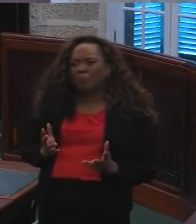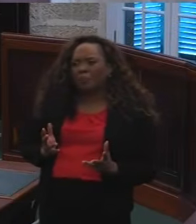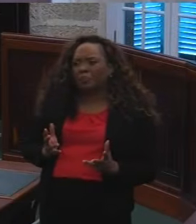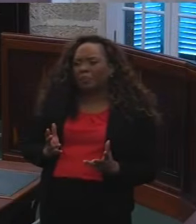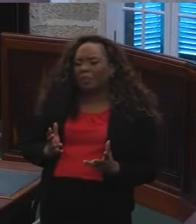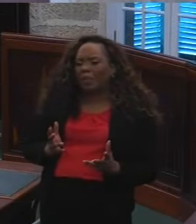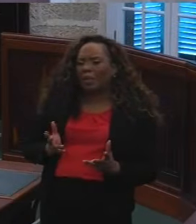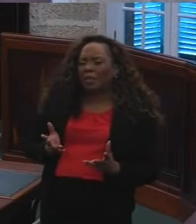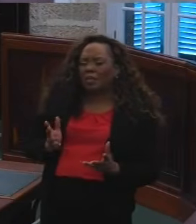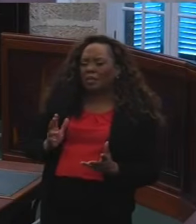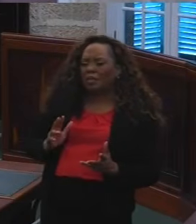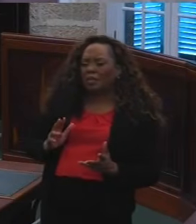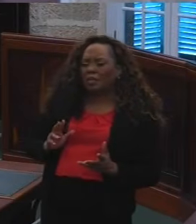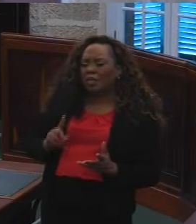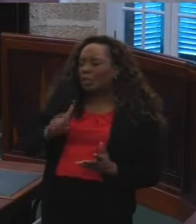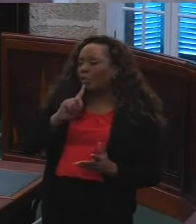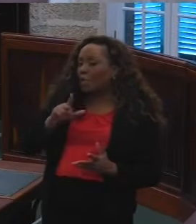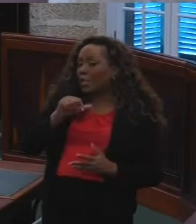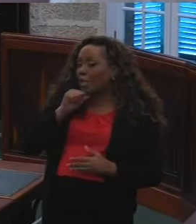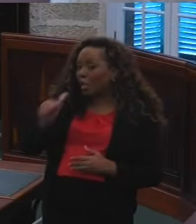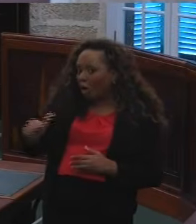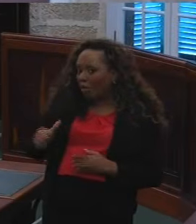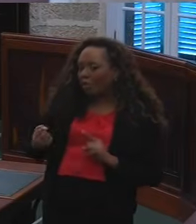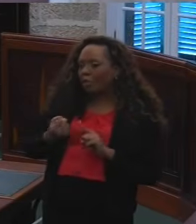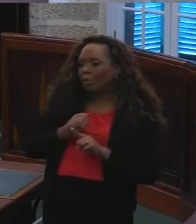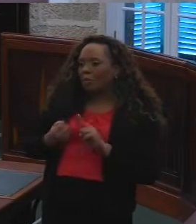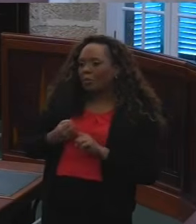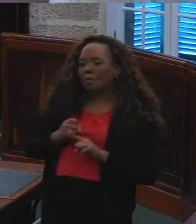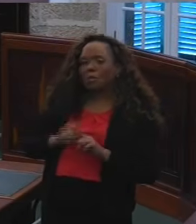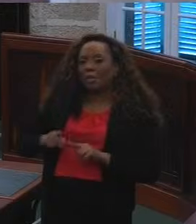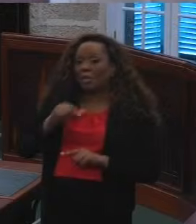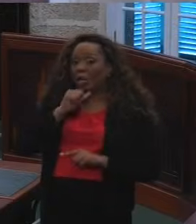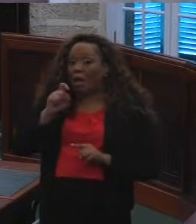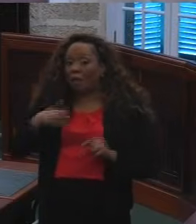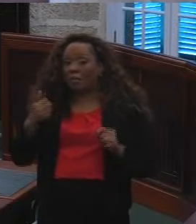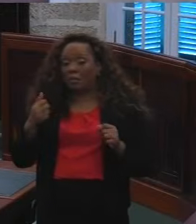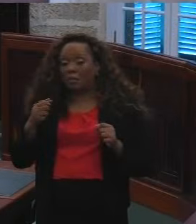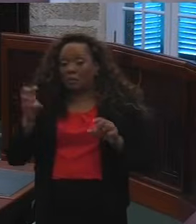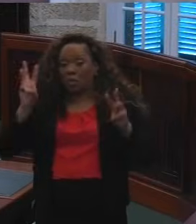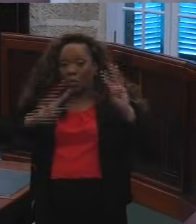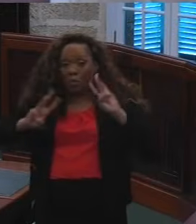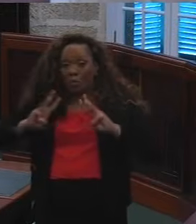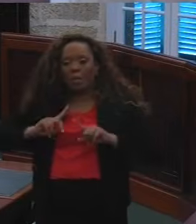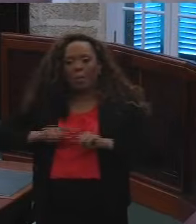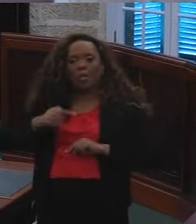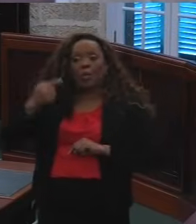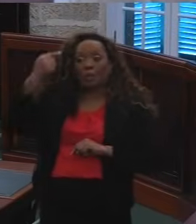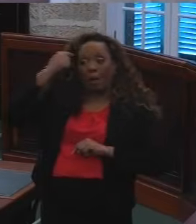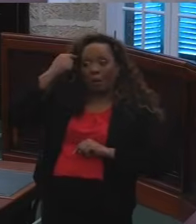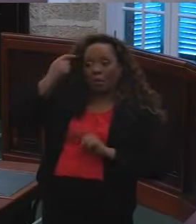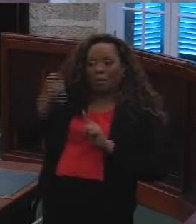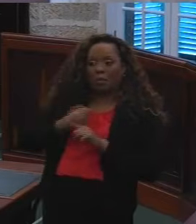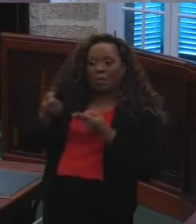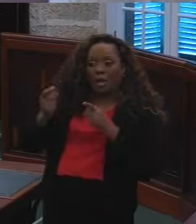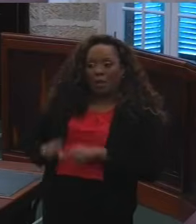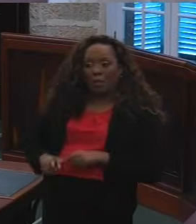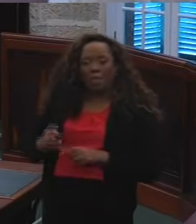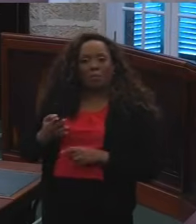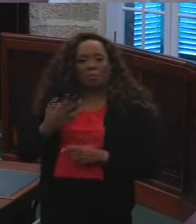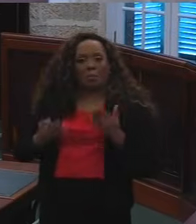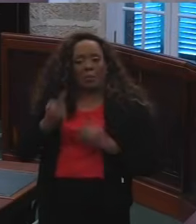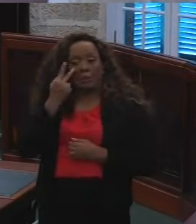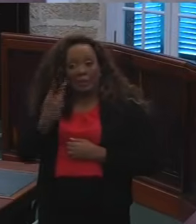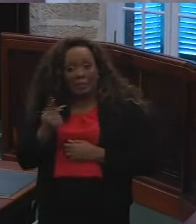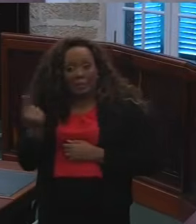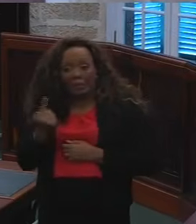the fear of the police coming and arrest you and prosecuting you later on, because you report based on what you thought happened and what you saw. That's all we